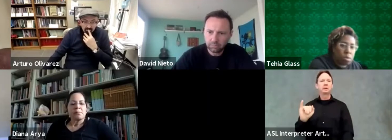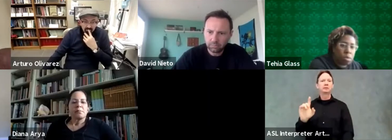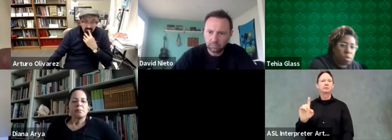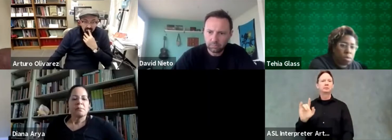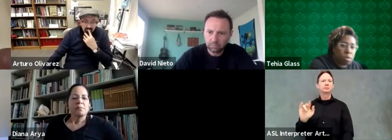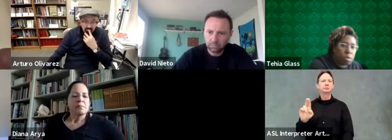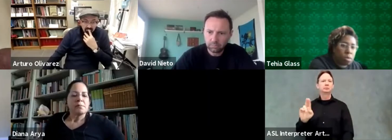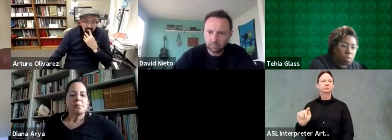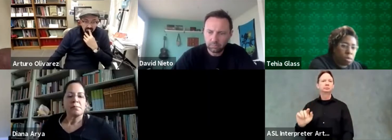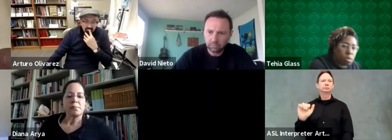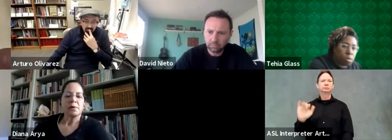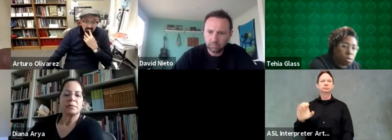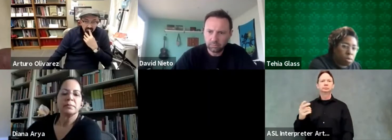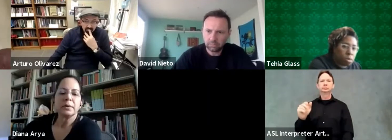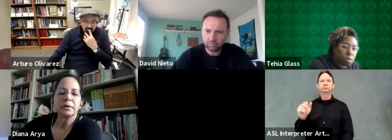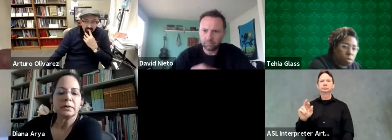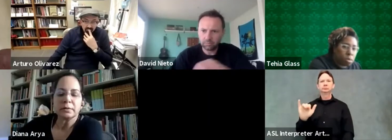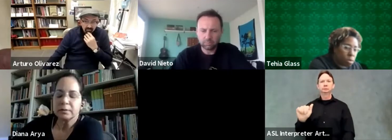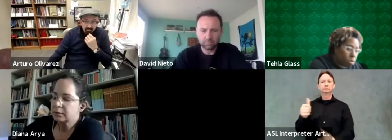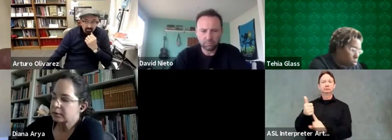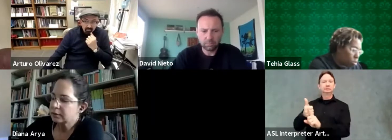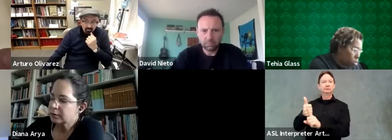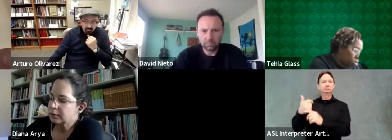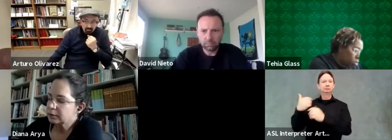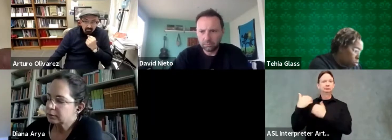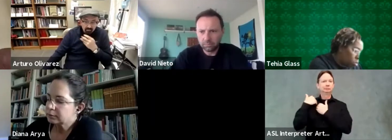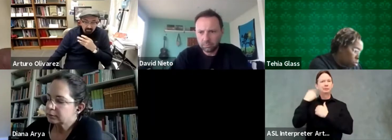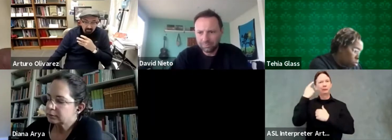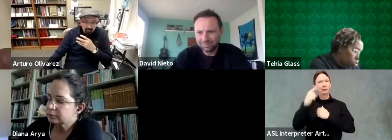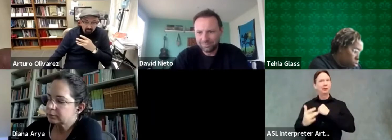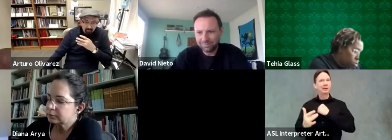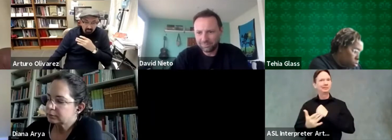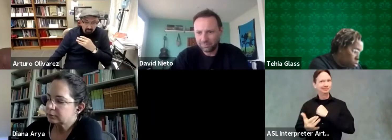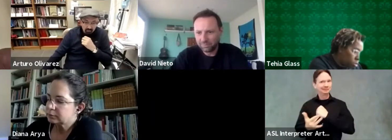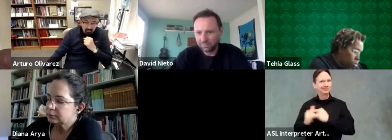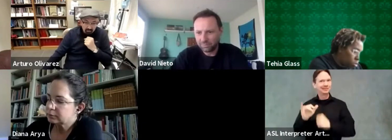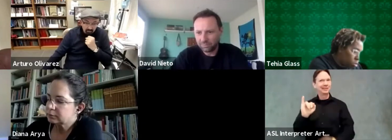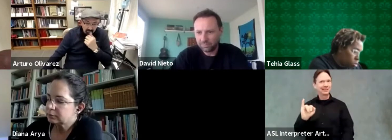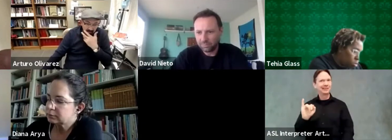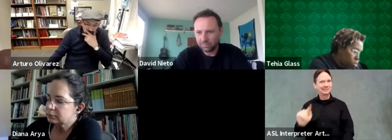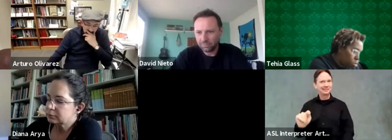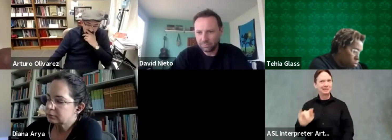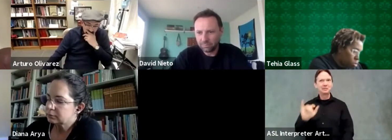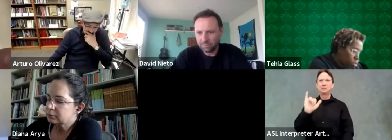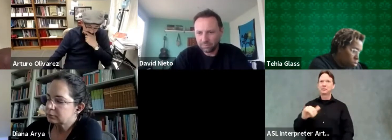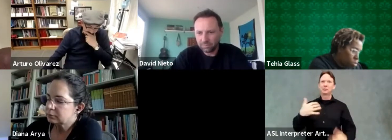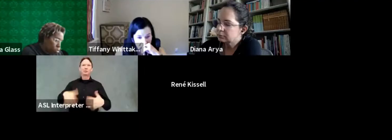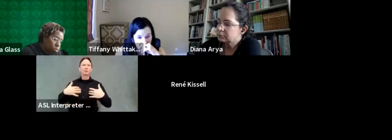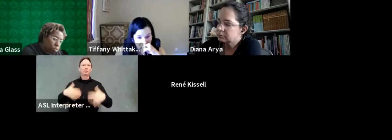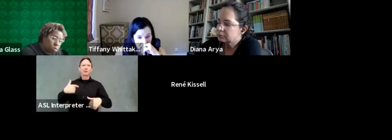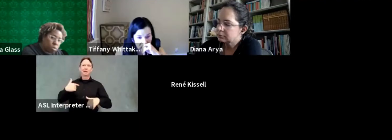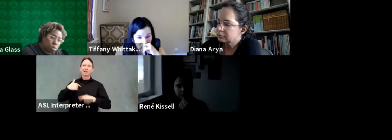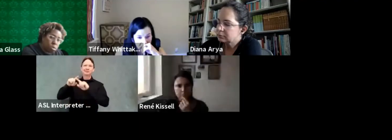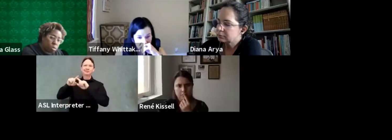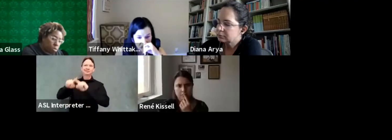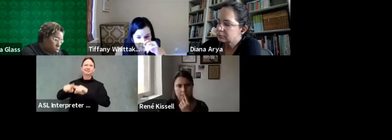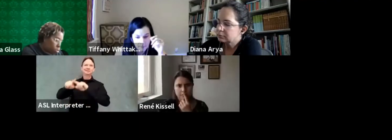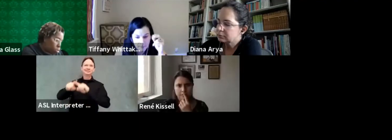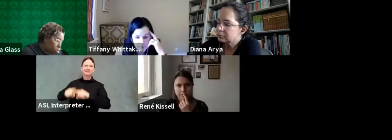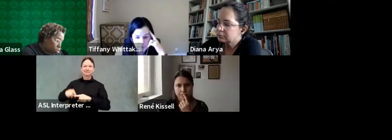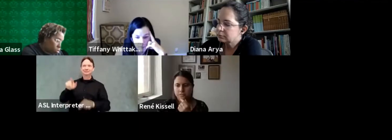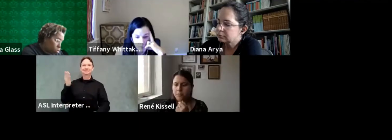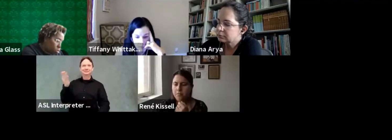Administrator. And Badut is my strength that I lean on when I need help on anything about SIG websites and listservs, et cetera.